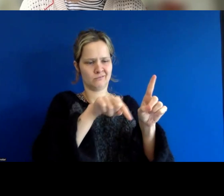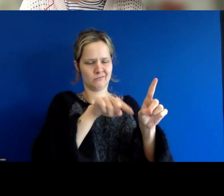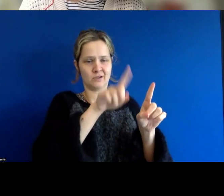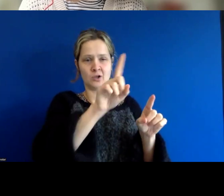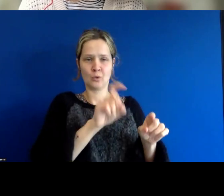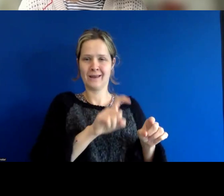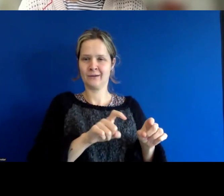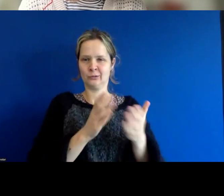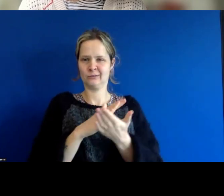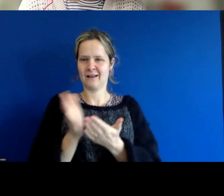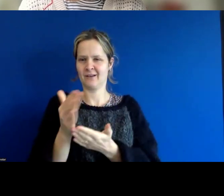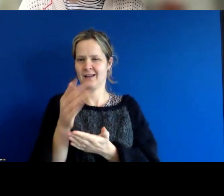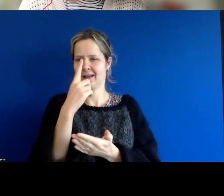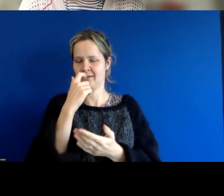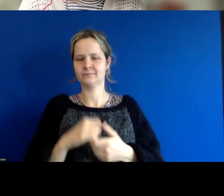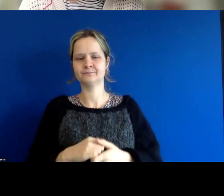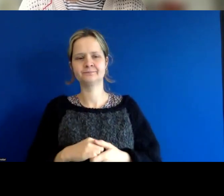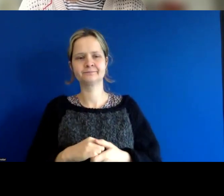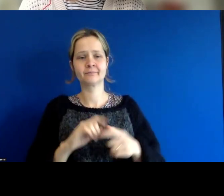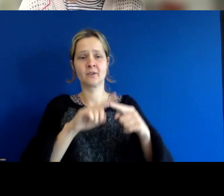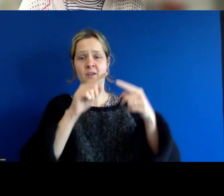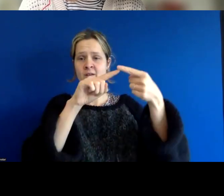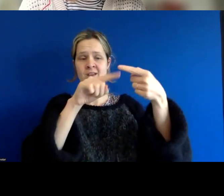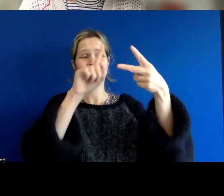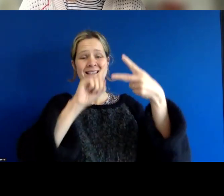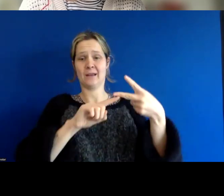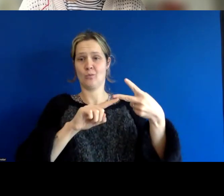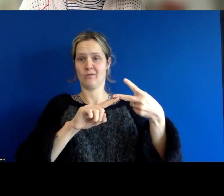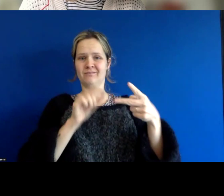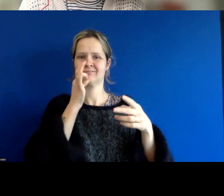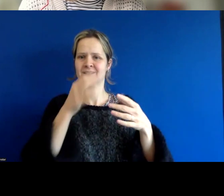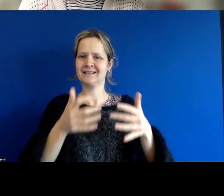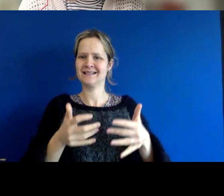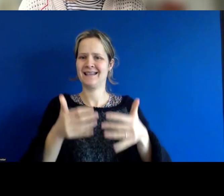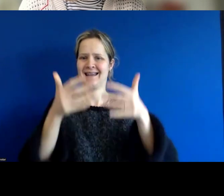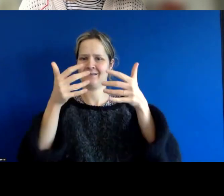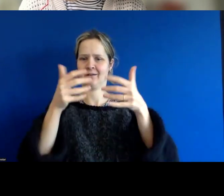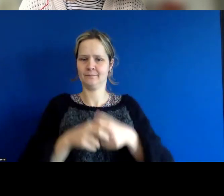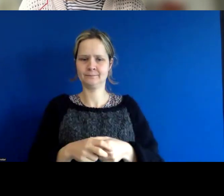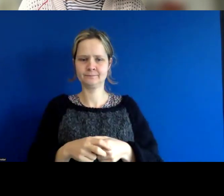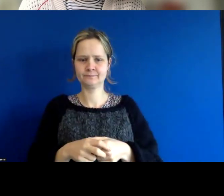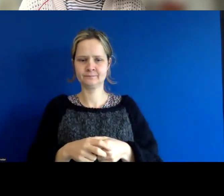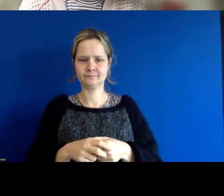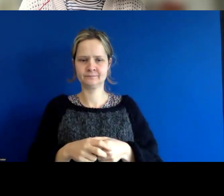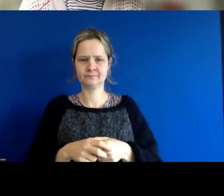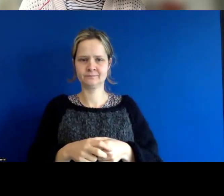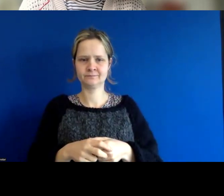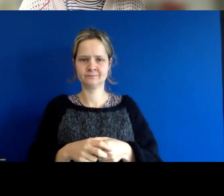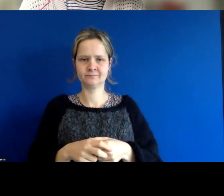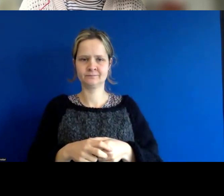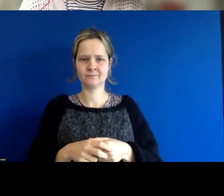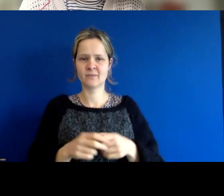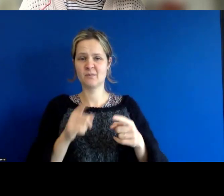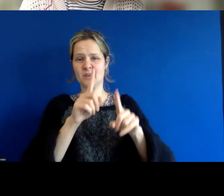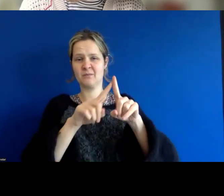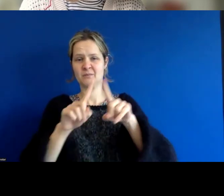system. The second button down is data. So I'm going to click on that, and there is a range of data here that you might be interested